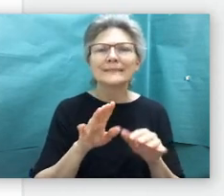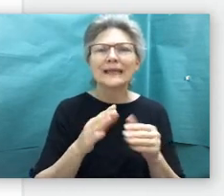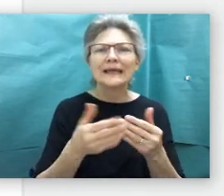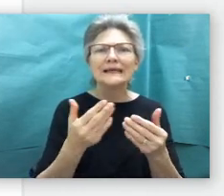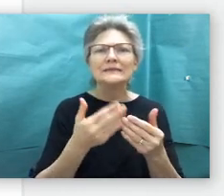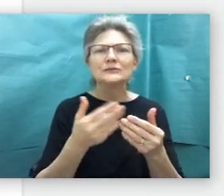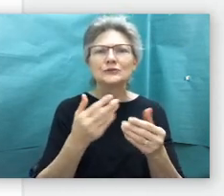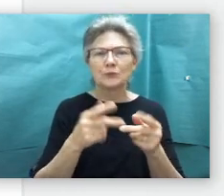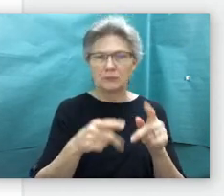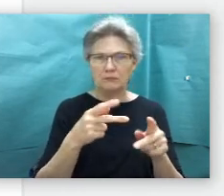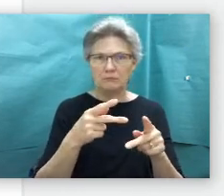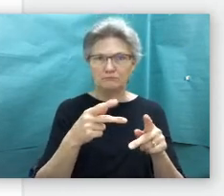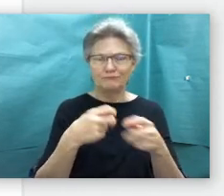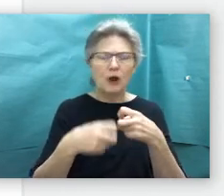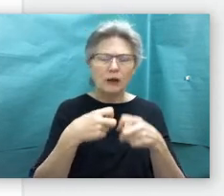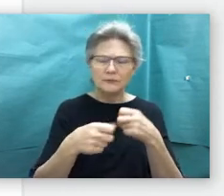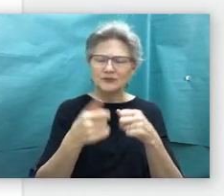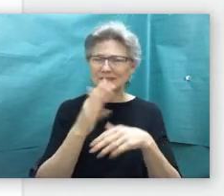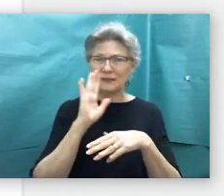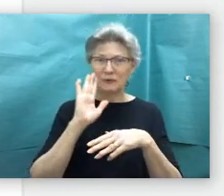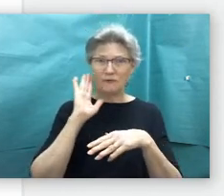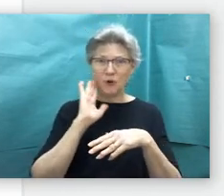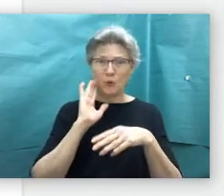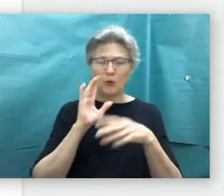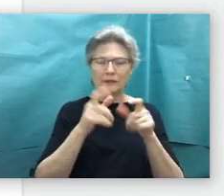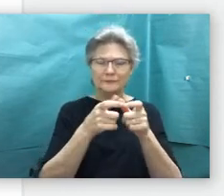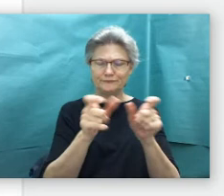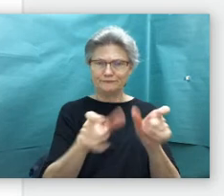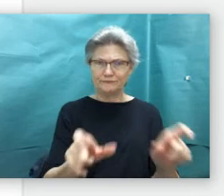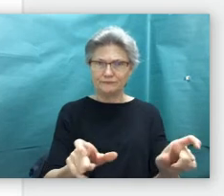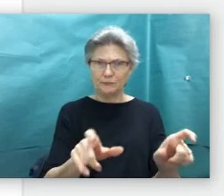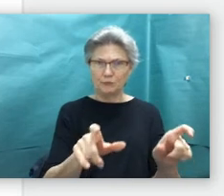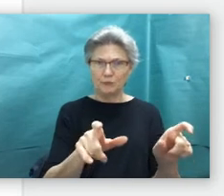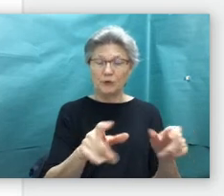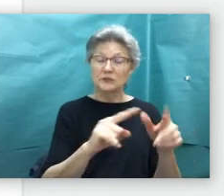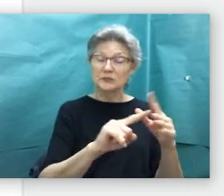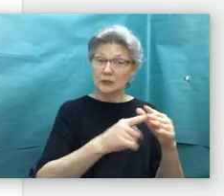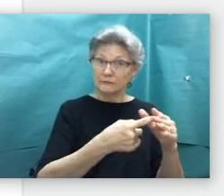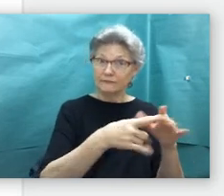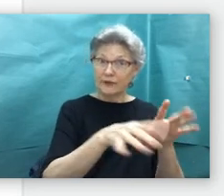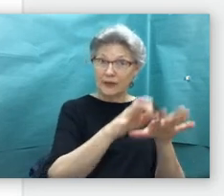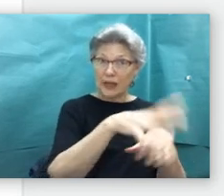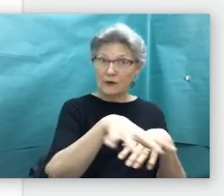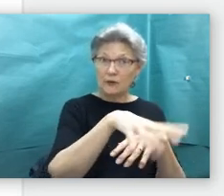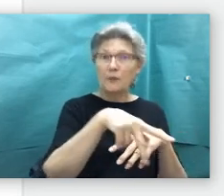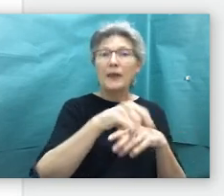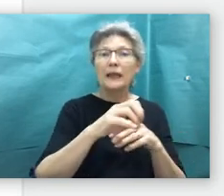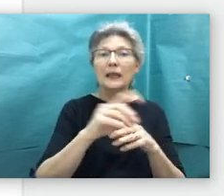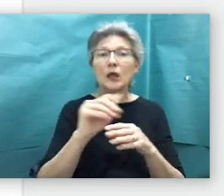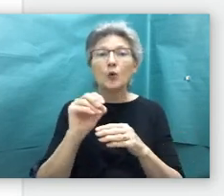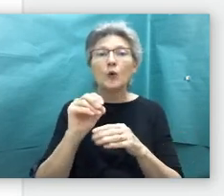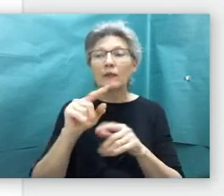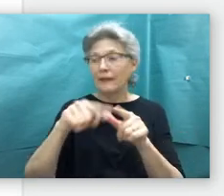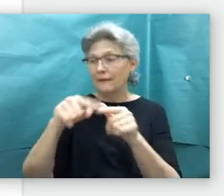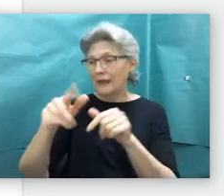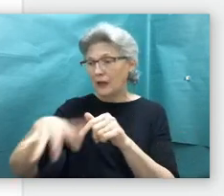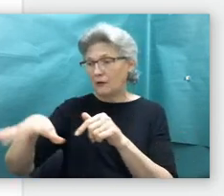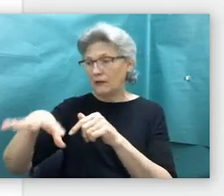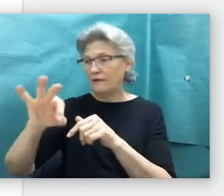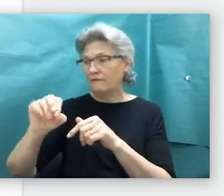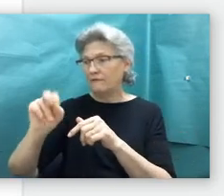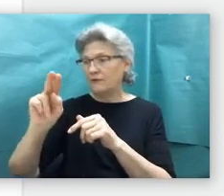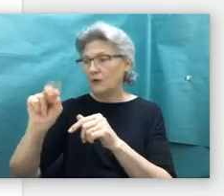problem up. So we can start by finding the area of the patio, then the area of the fountain, and